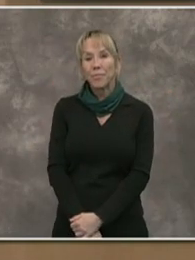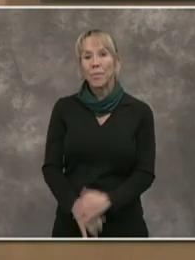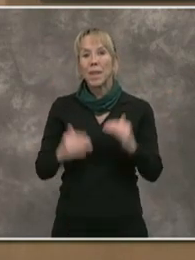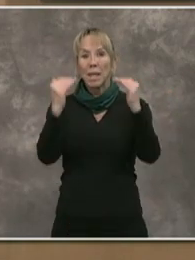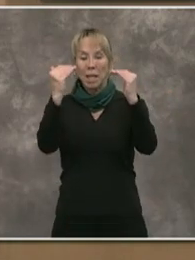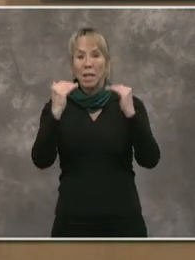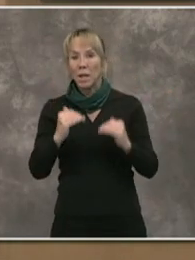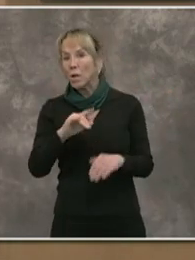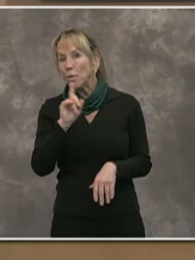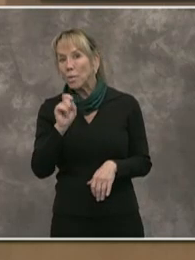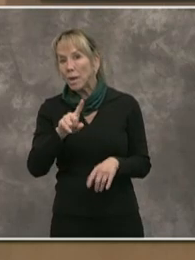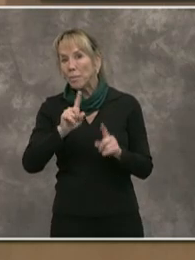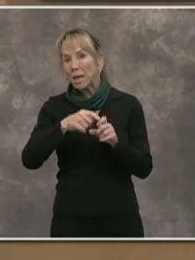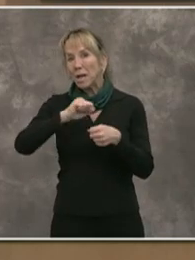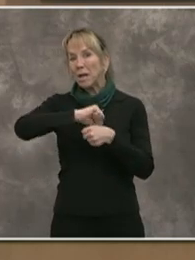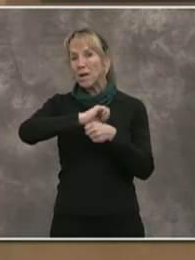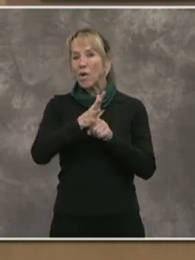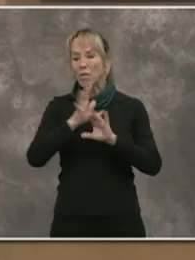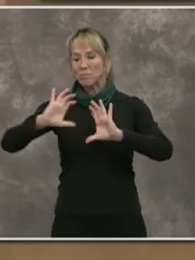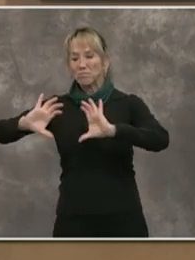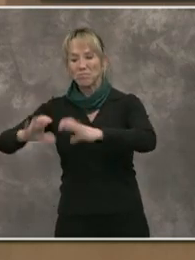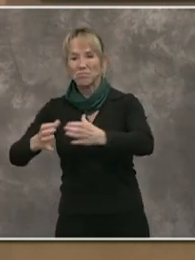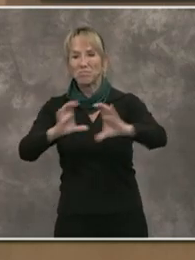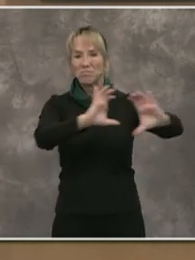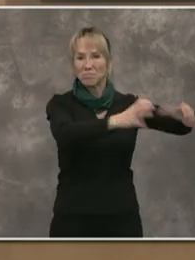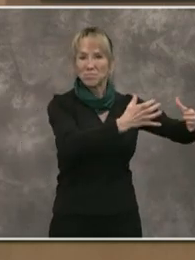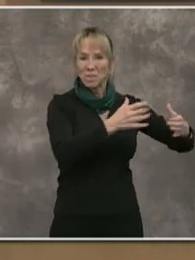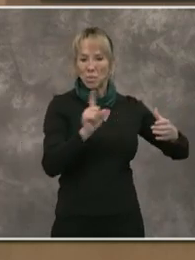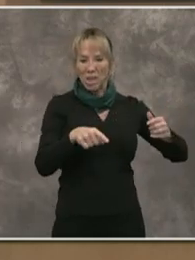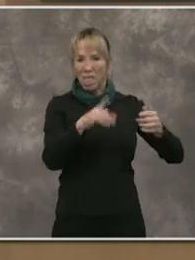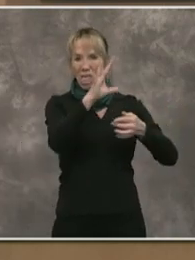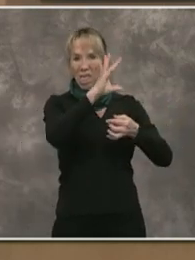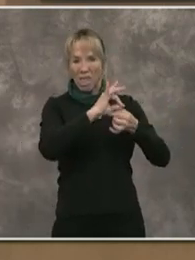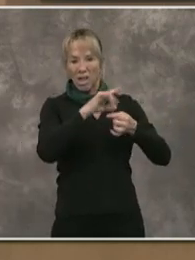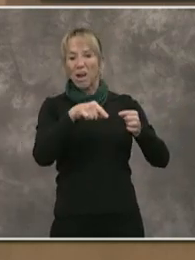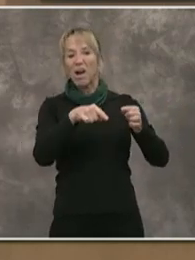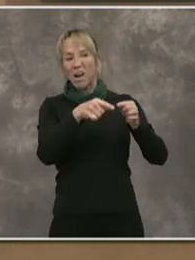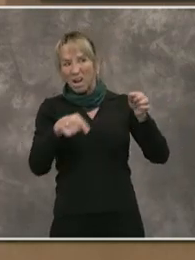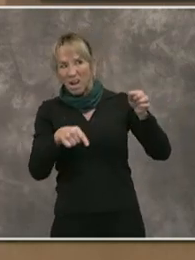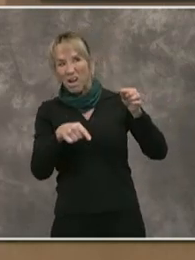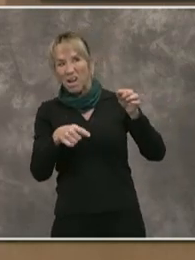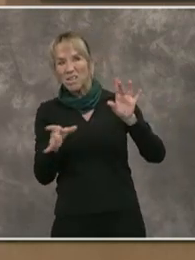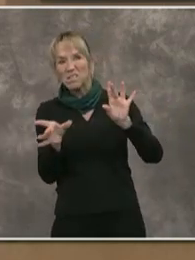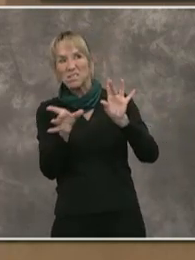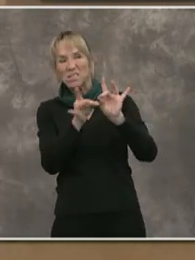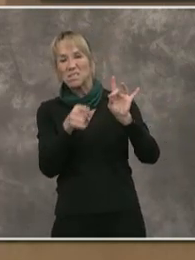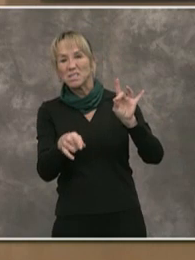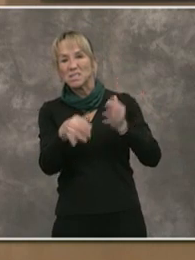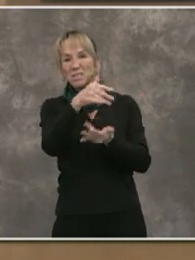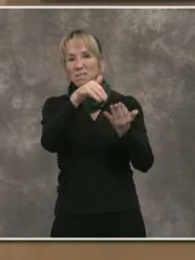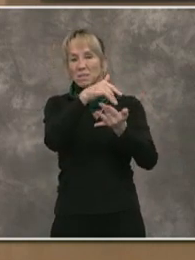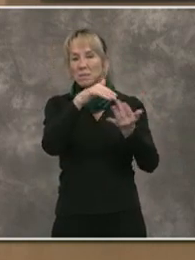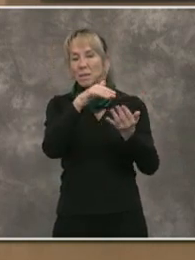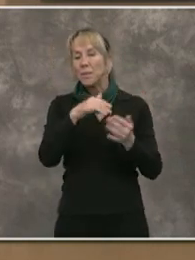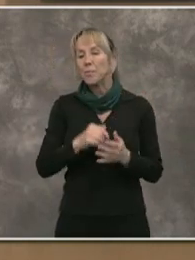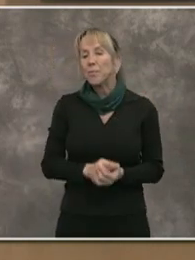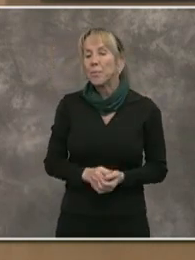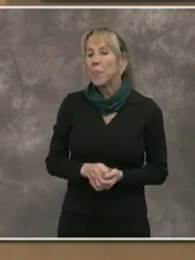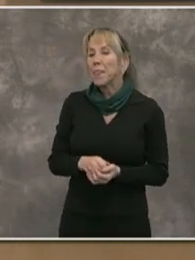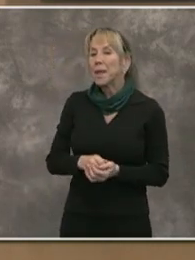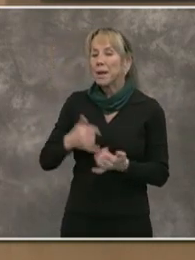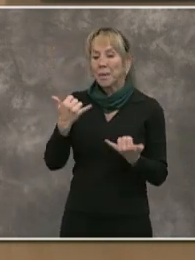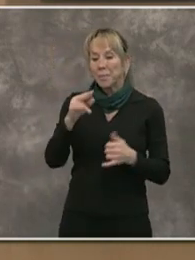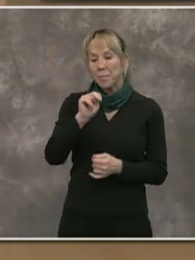This next question deals with COVID clusters, and Dr. Wooten is going to respond to that question. Thanks. This is from Bill Feather